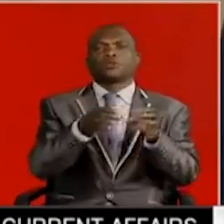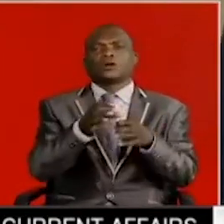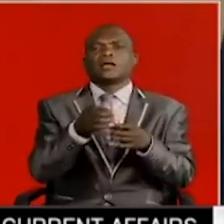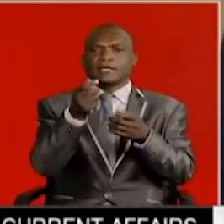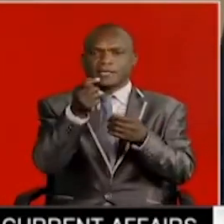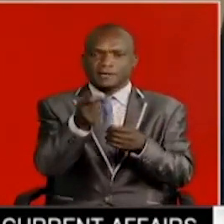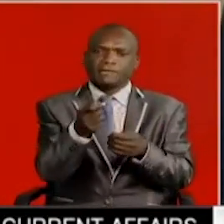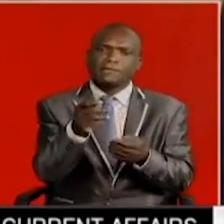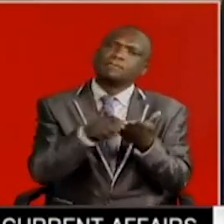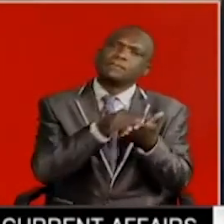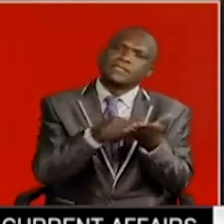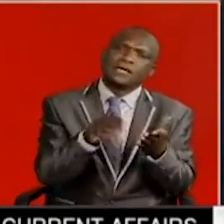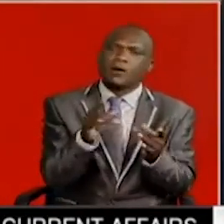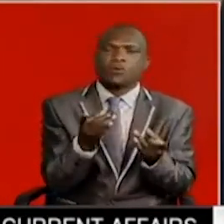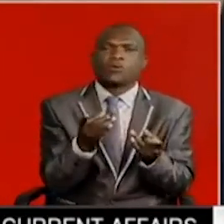vaccination.